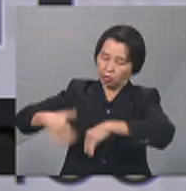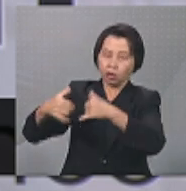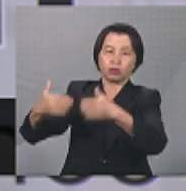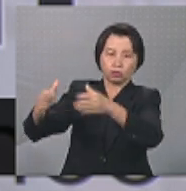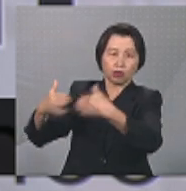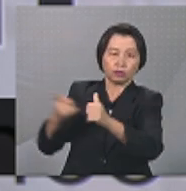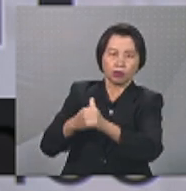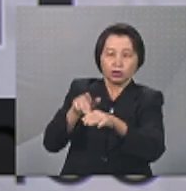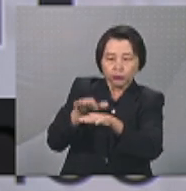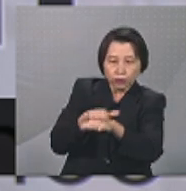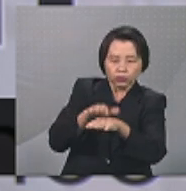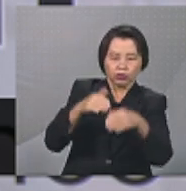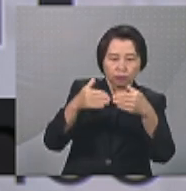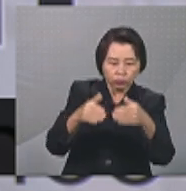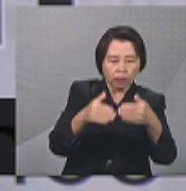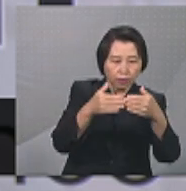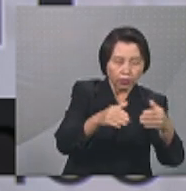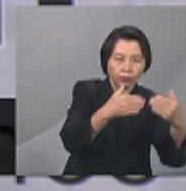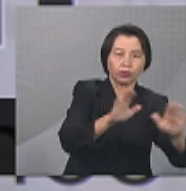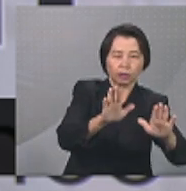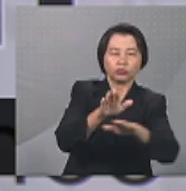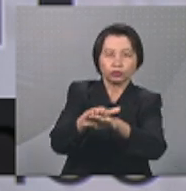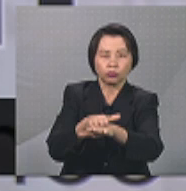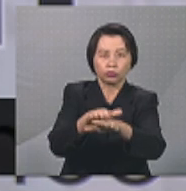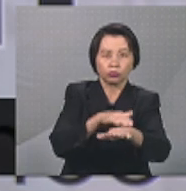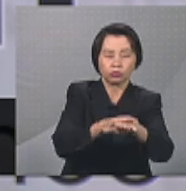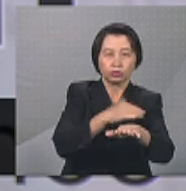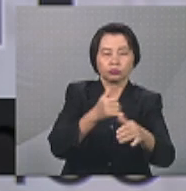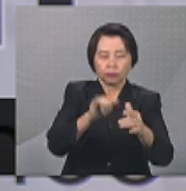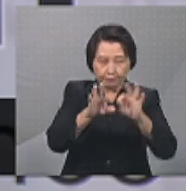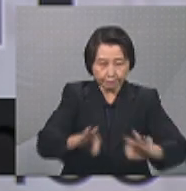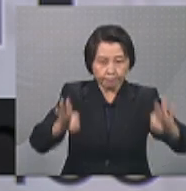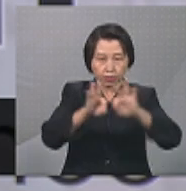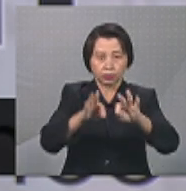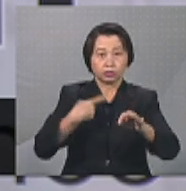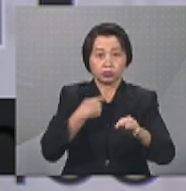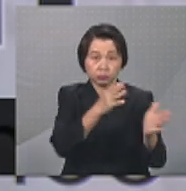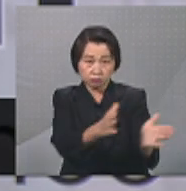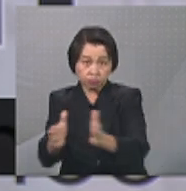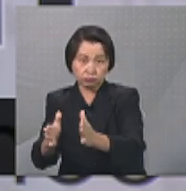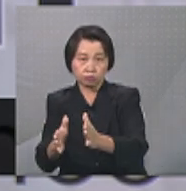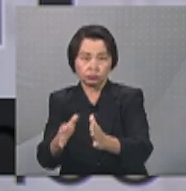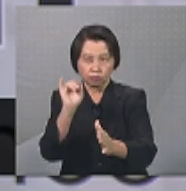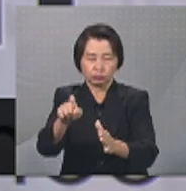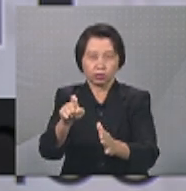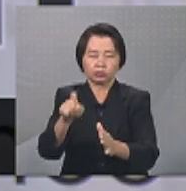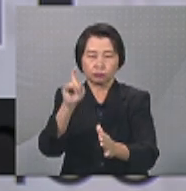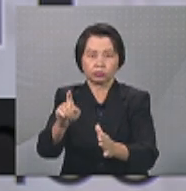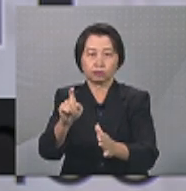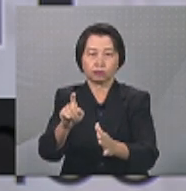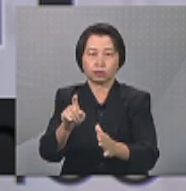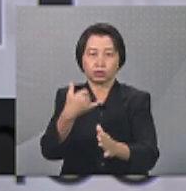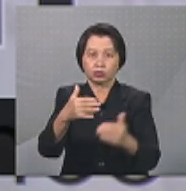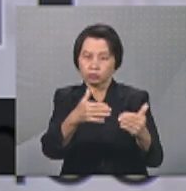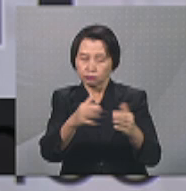surely. But more important is that in terms of our exit strategy must be something that is